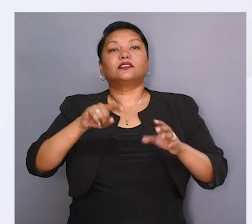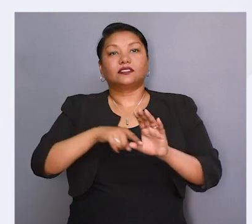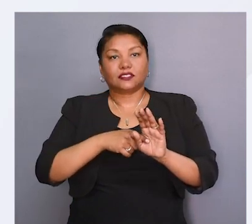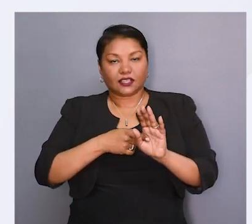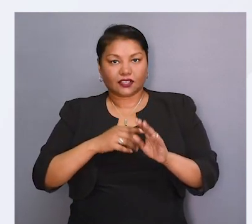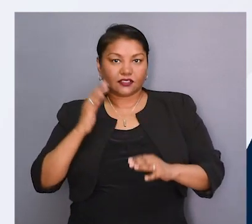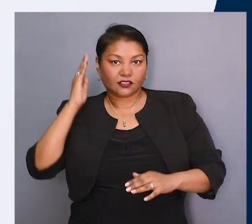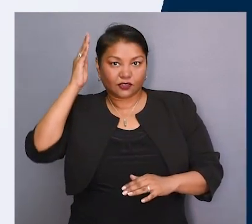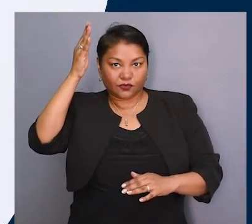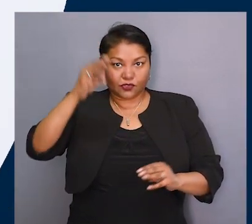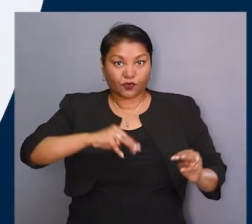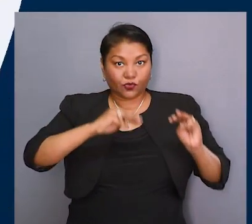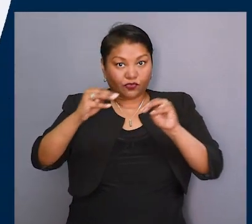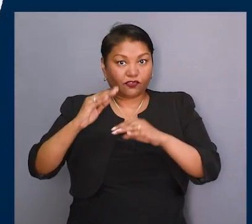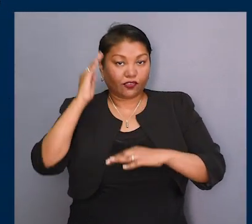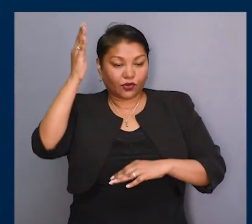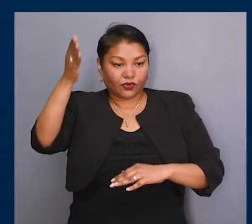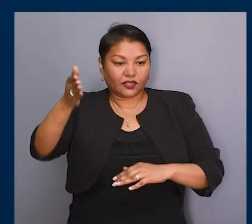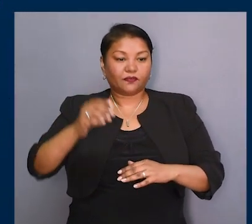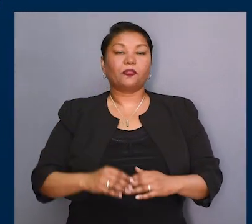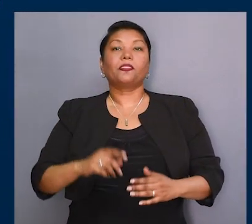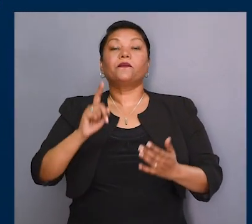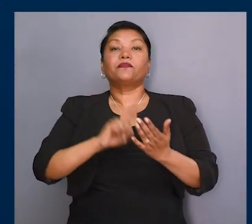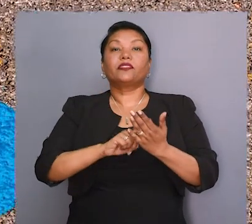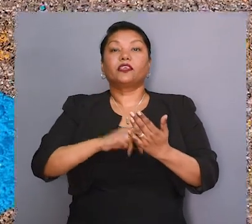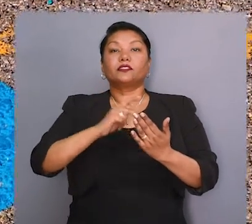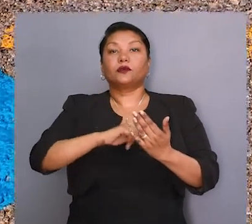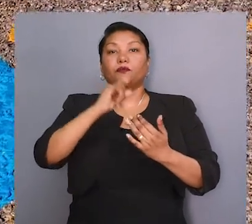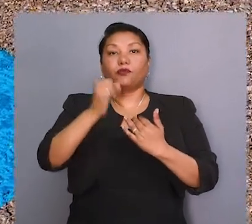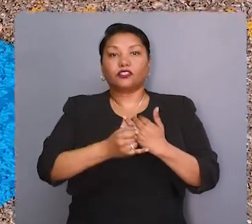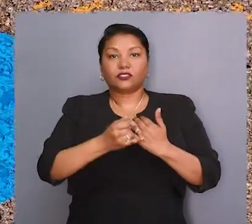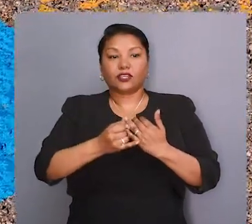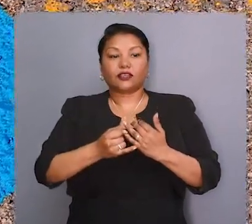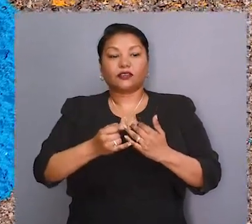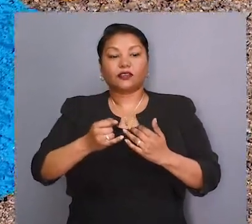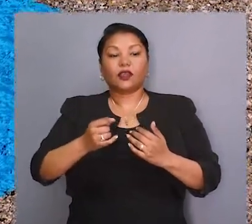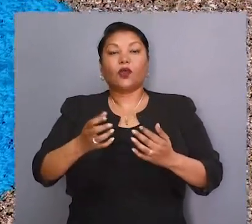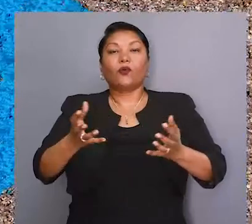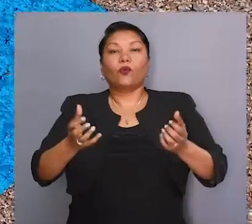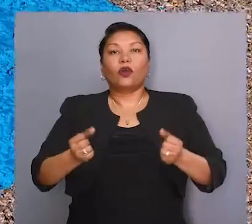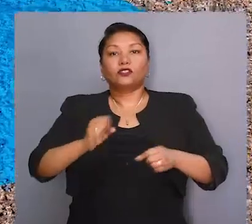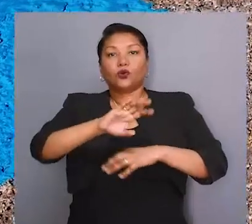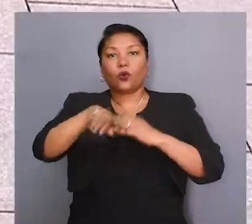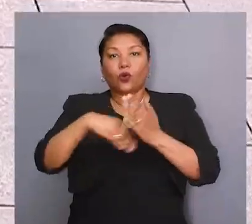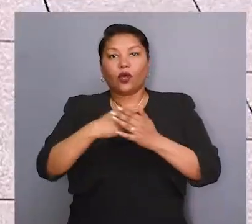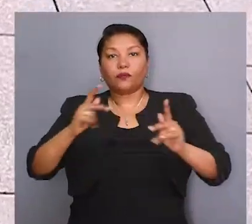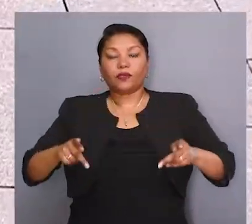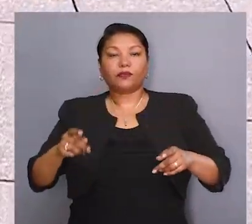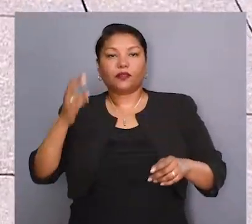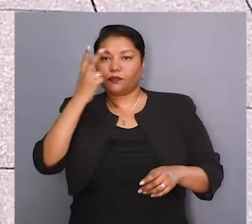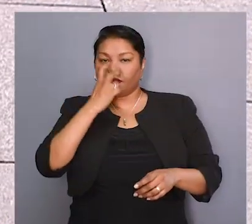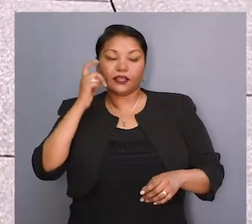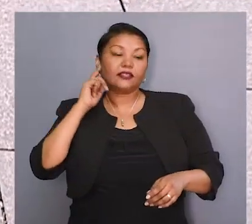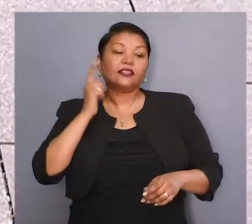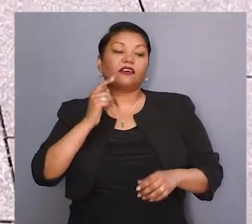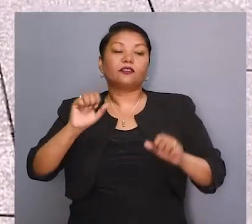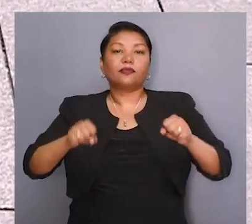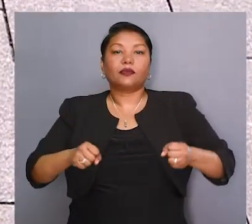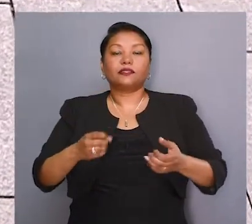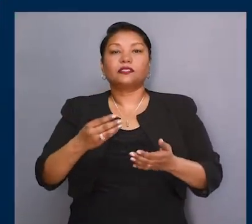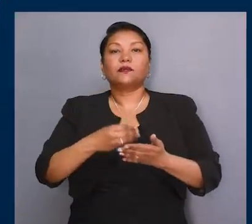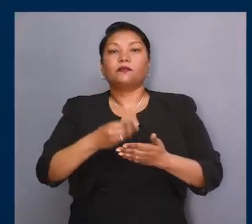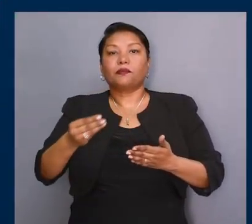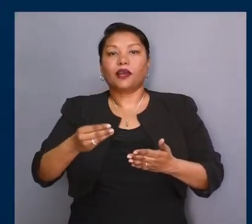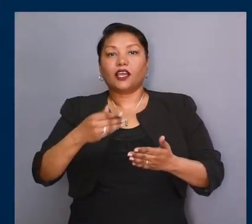beyond. The project aims to provide mobile devices with assistive features for the visually and hearing impaired at a subsidized